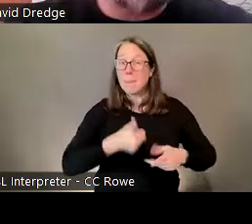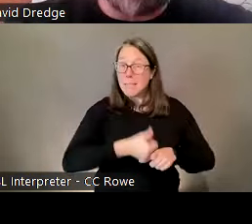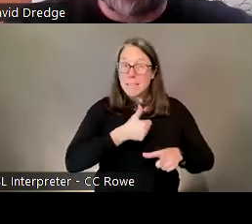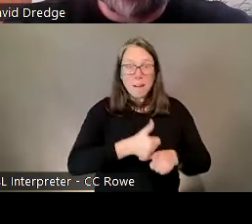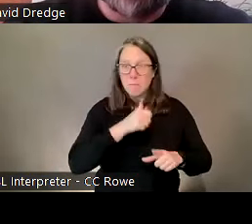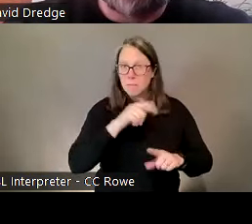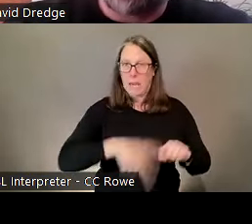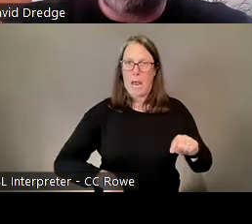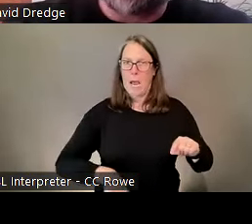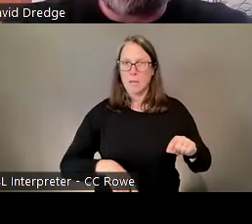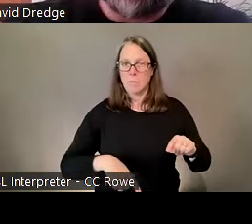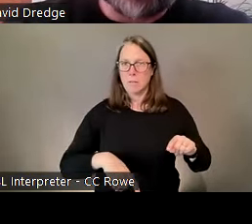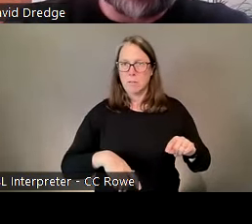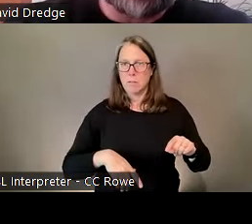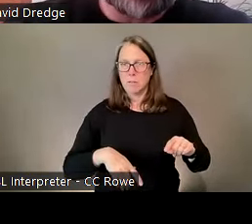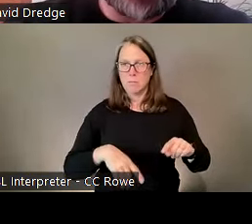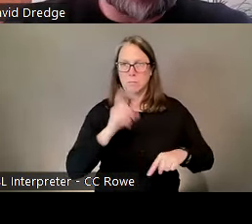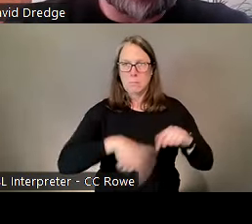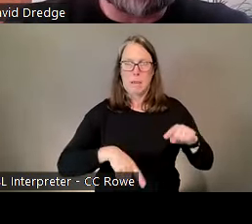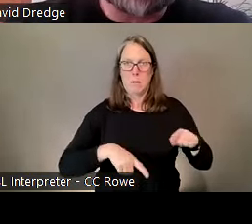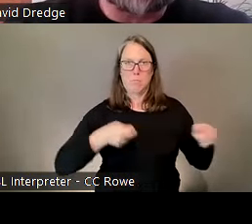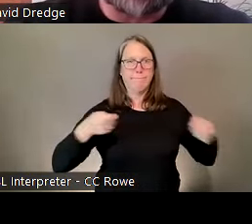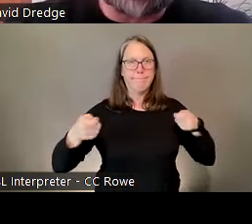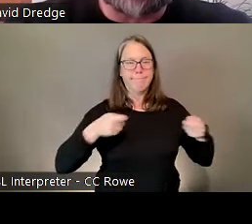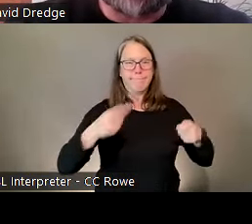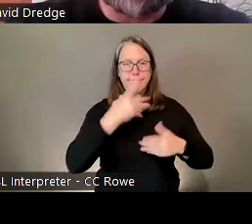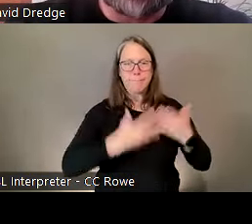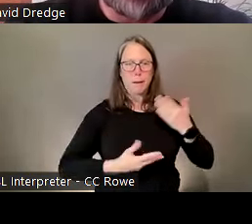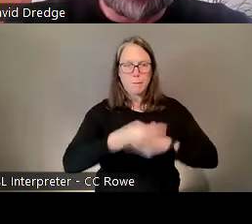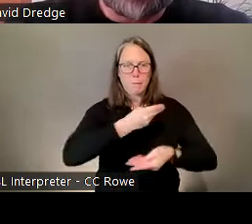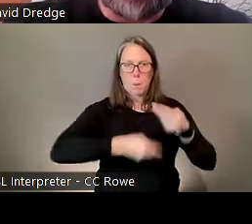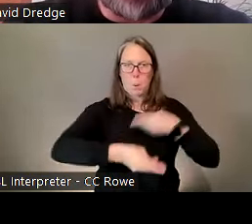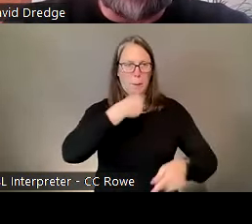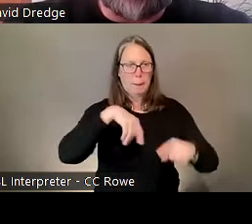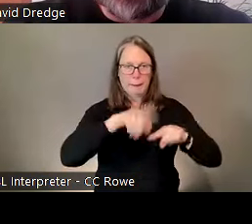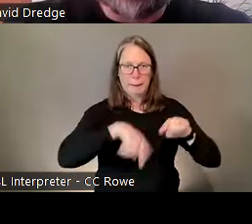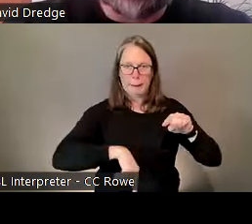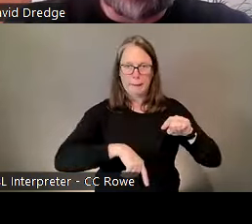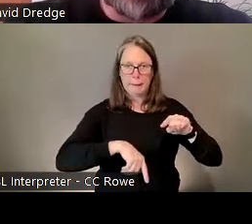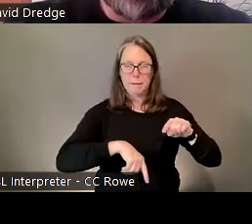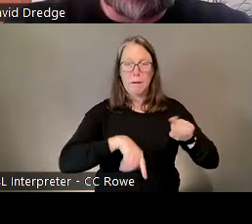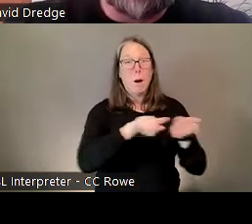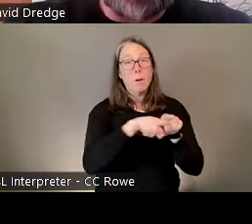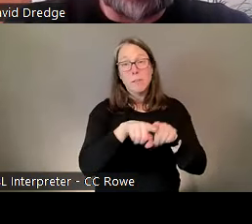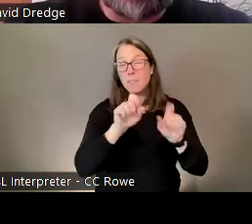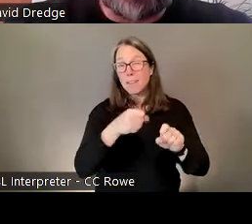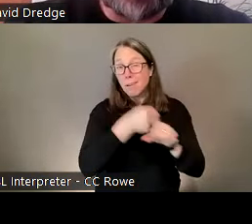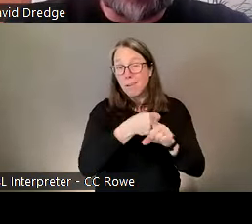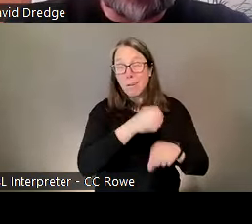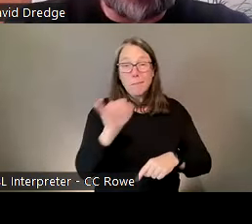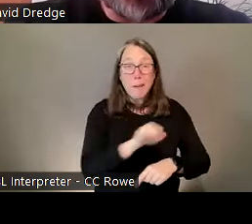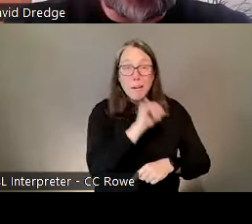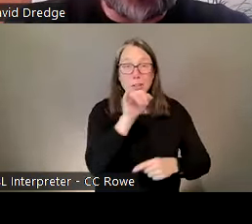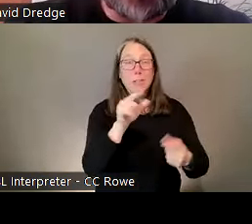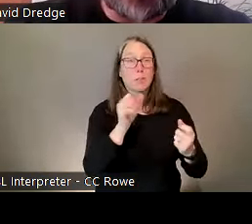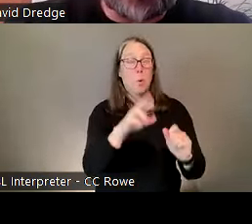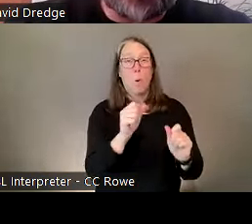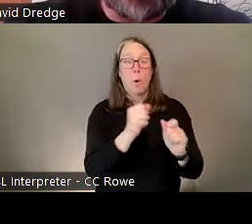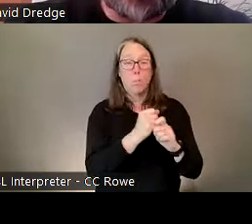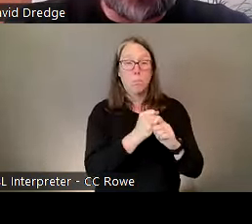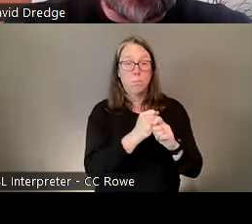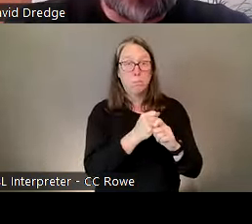accommodate for changes in blood flow. And sometimes there's also infections or inflammation or problems with the placenta